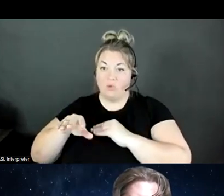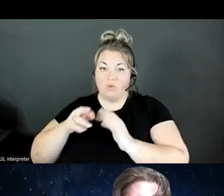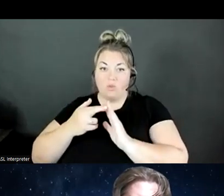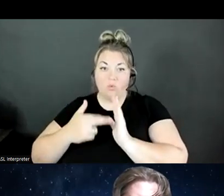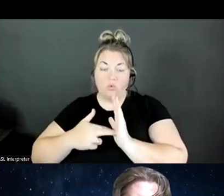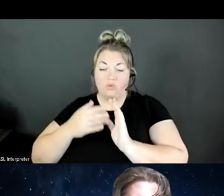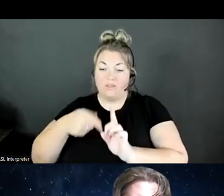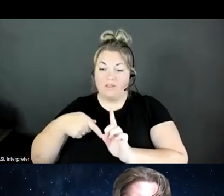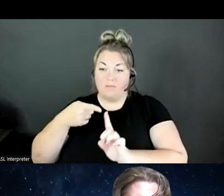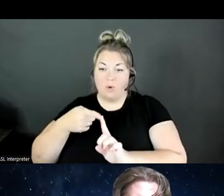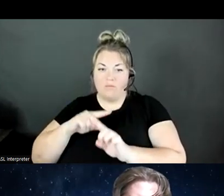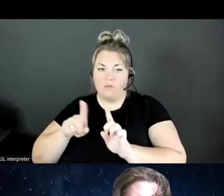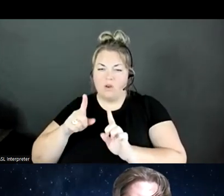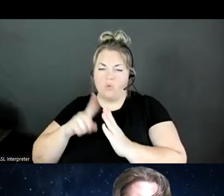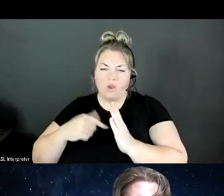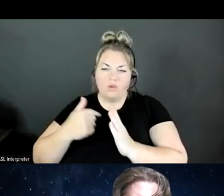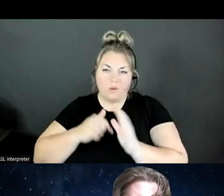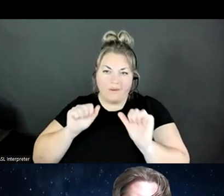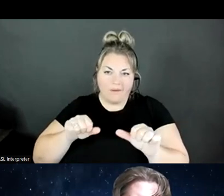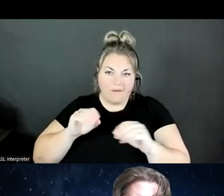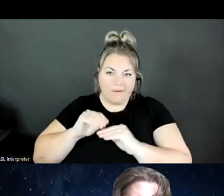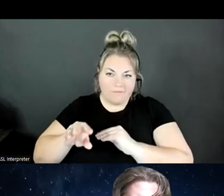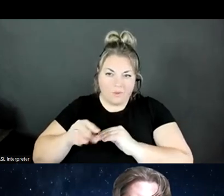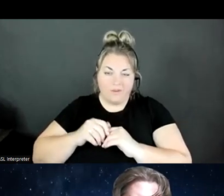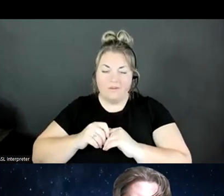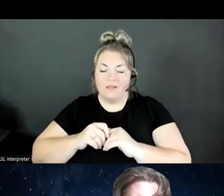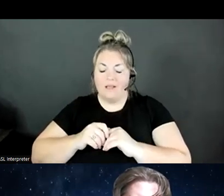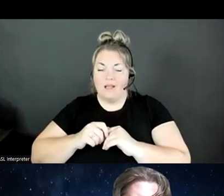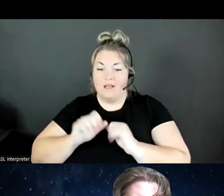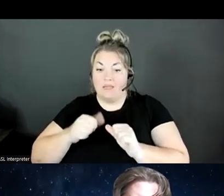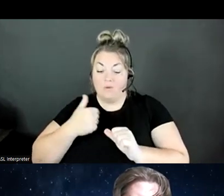point, what do we have influence on? Is it the,